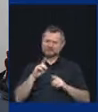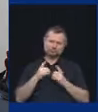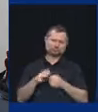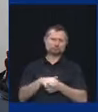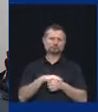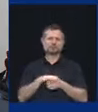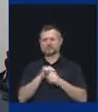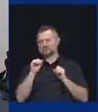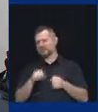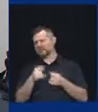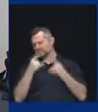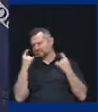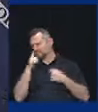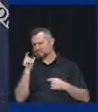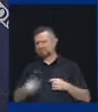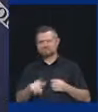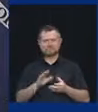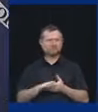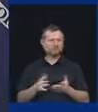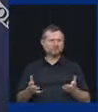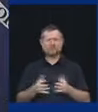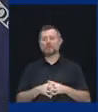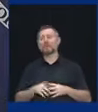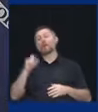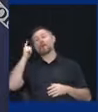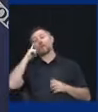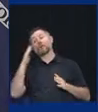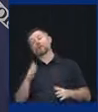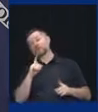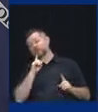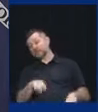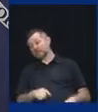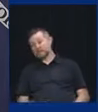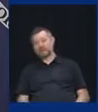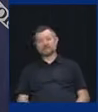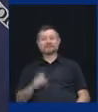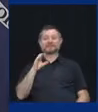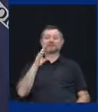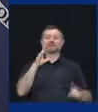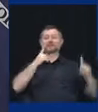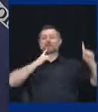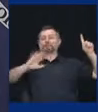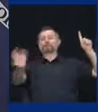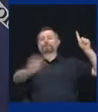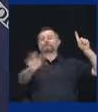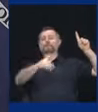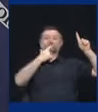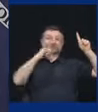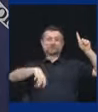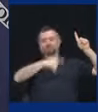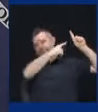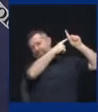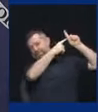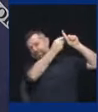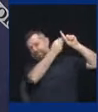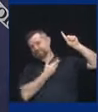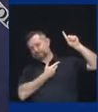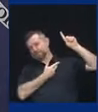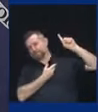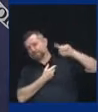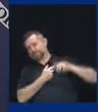maskless inside? CDC thinks that is not advisable. That was posed in